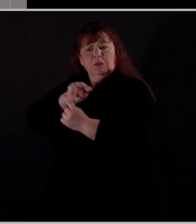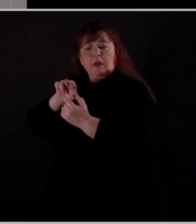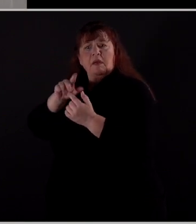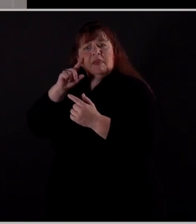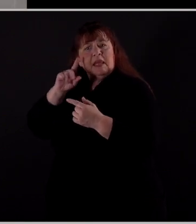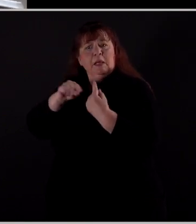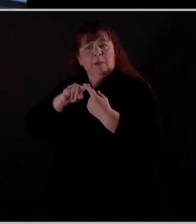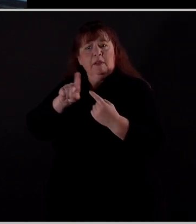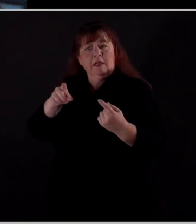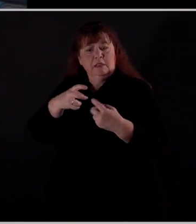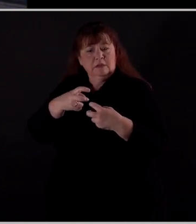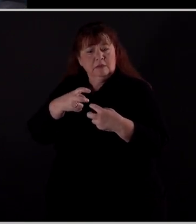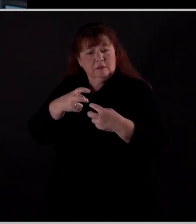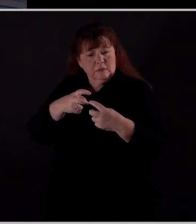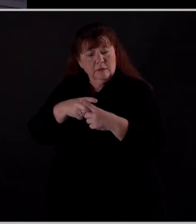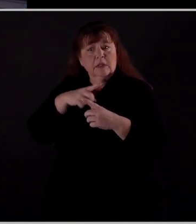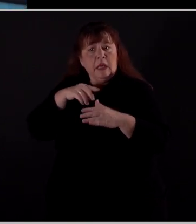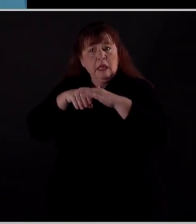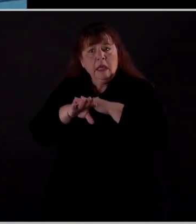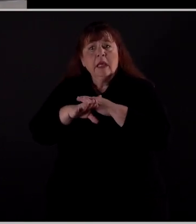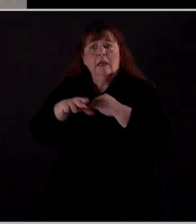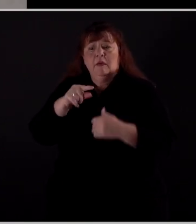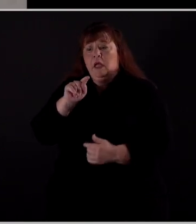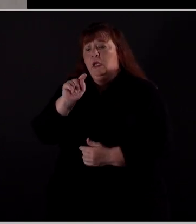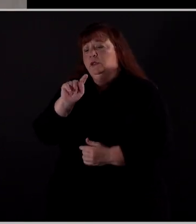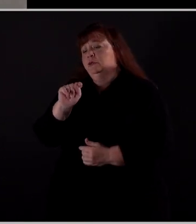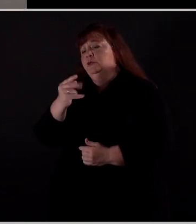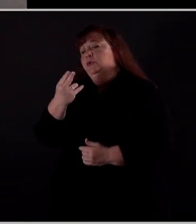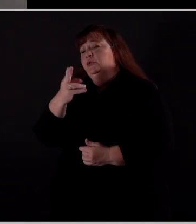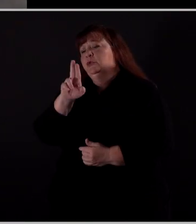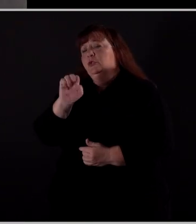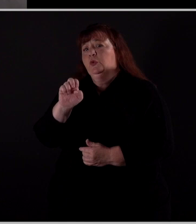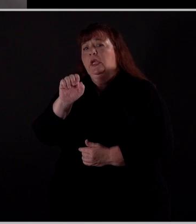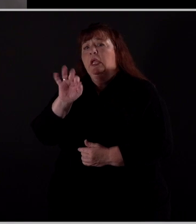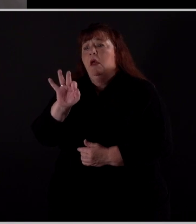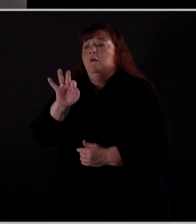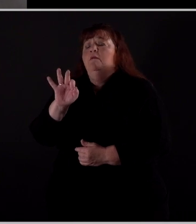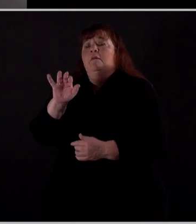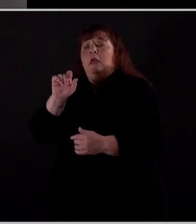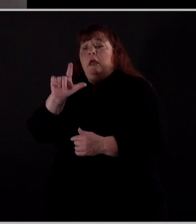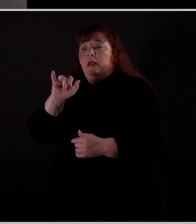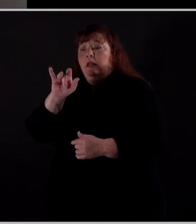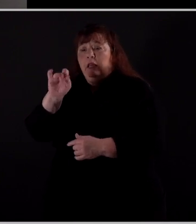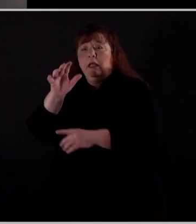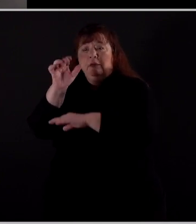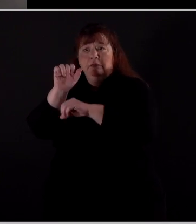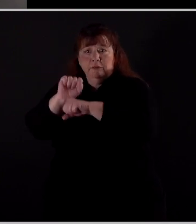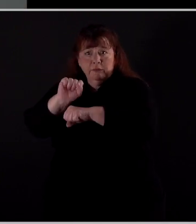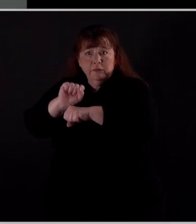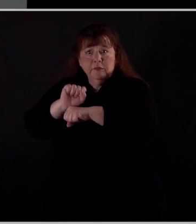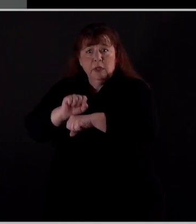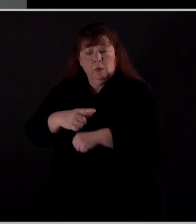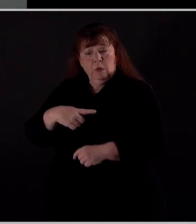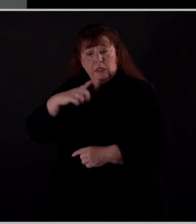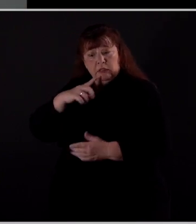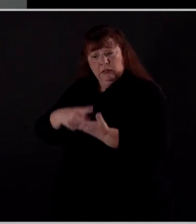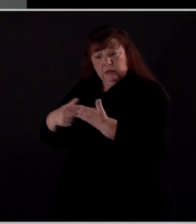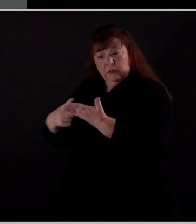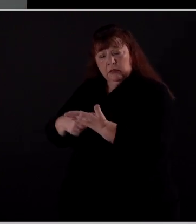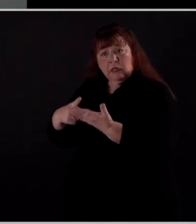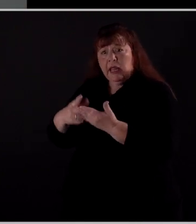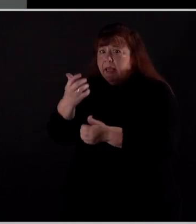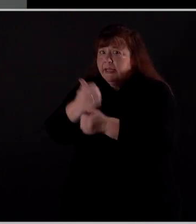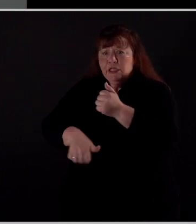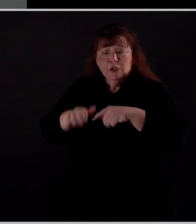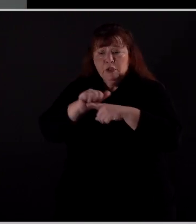issue. I went in and did training at our Tree of Life synagogue. We talked about that just as we have done every one of our